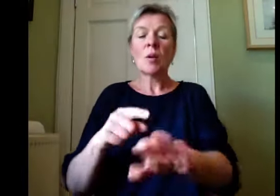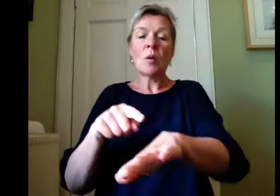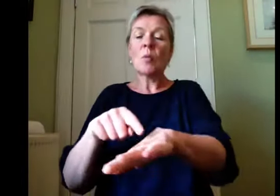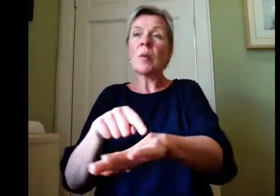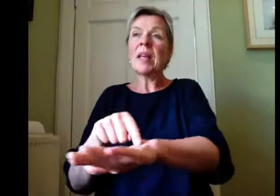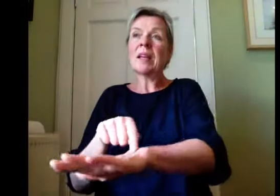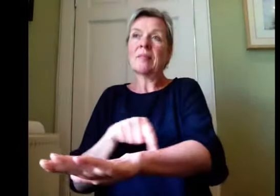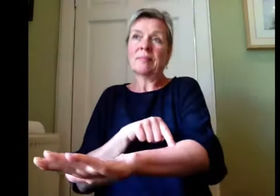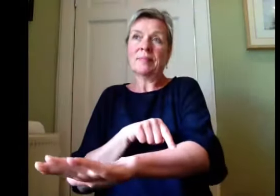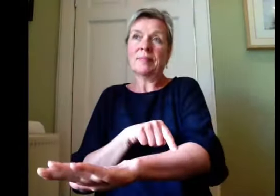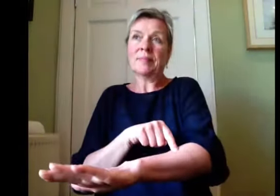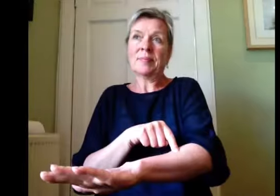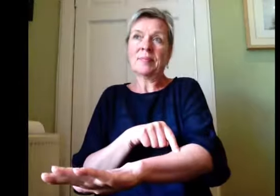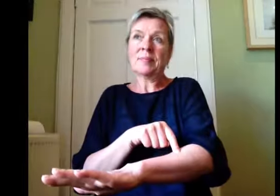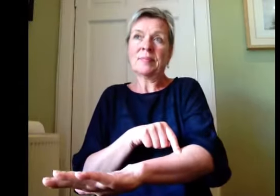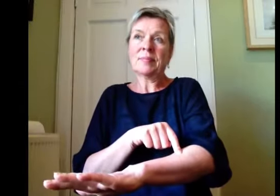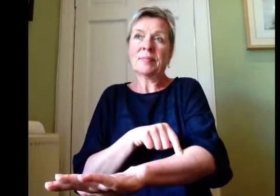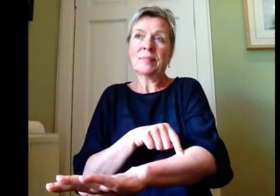weak.